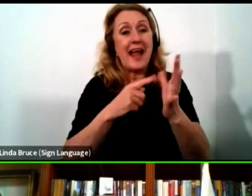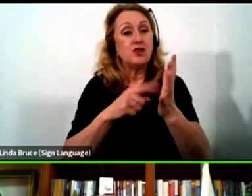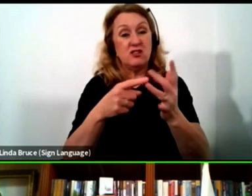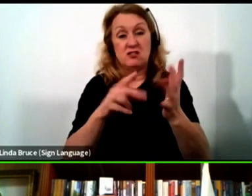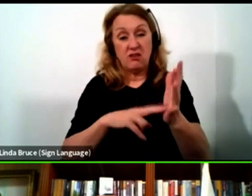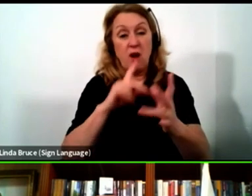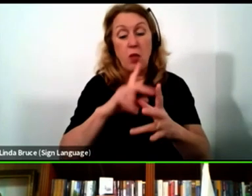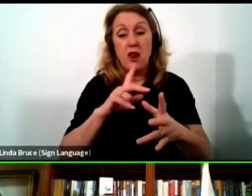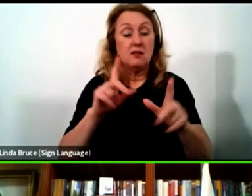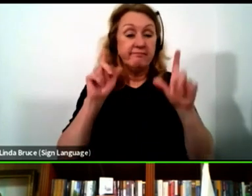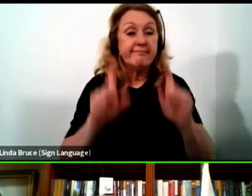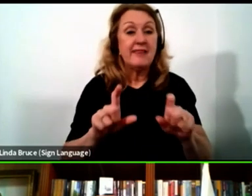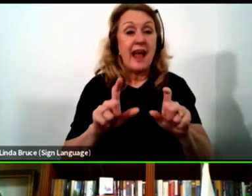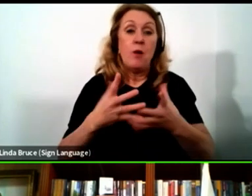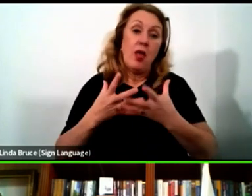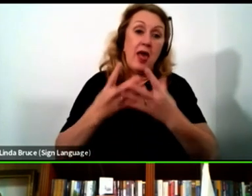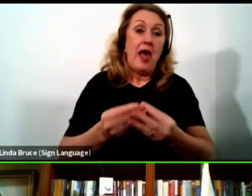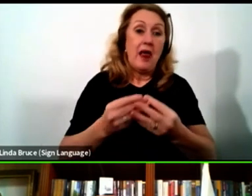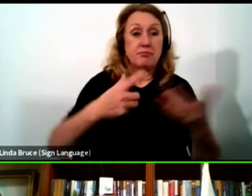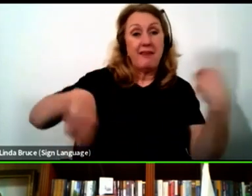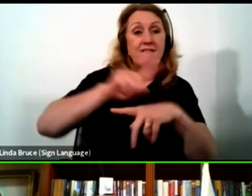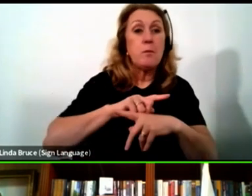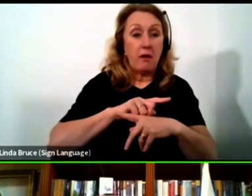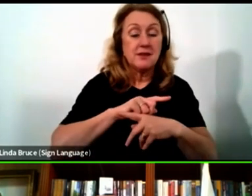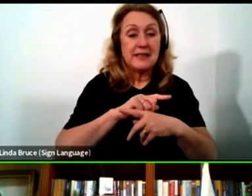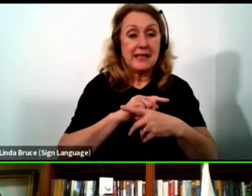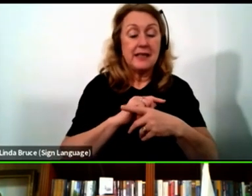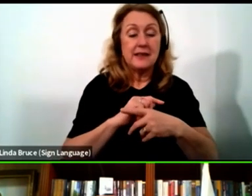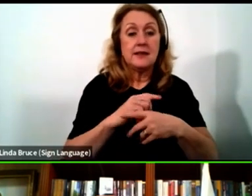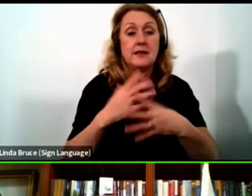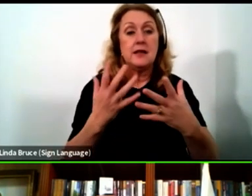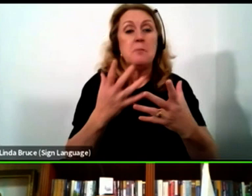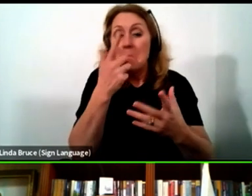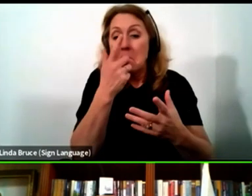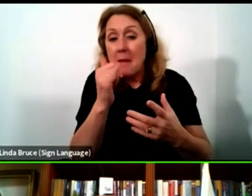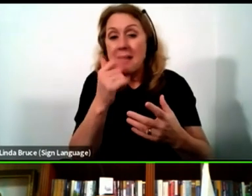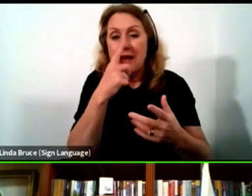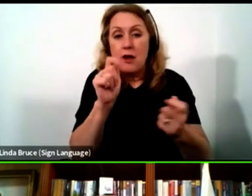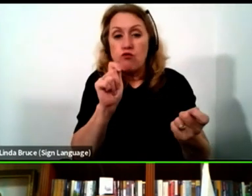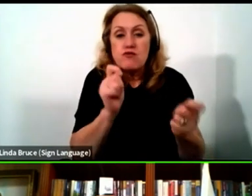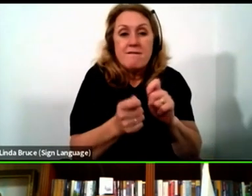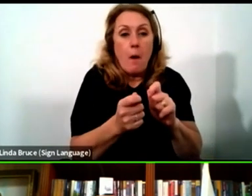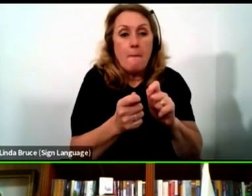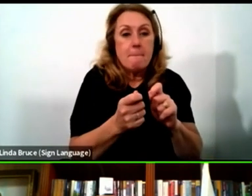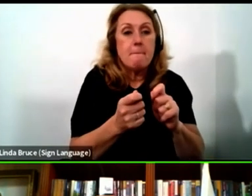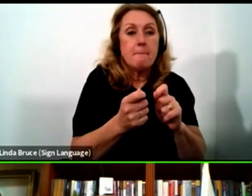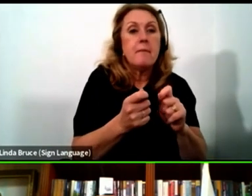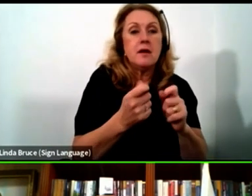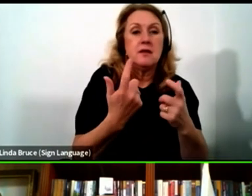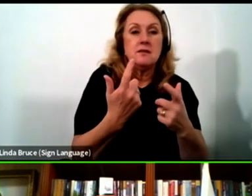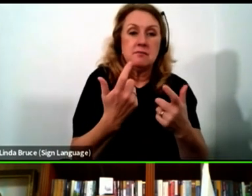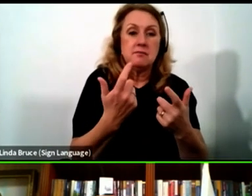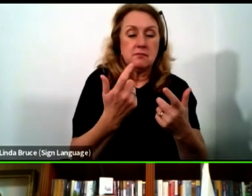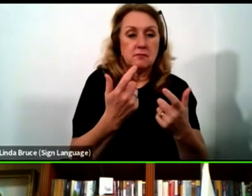helped everybody in one way or the other. It is there to stay, maybe reformed in some ways to fit or